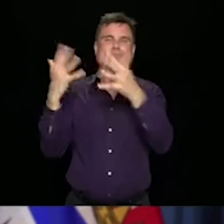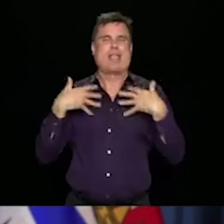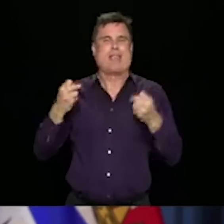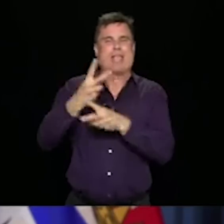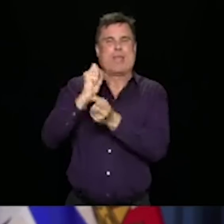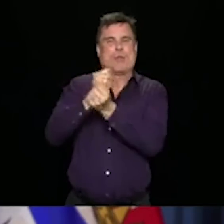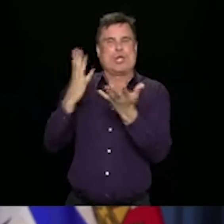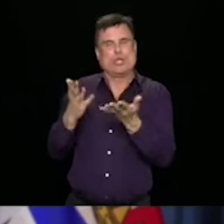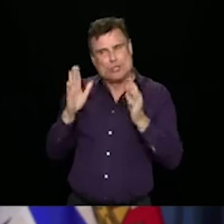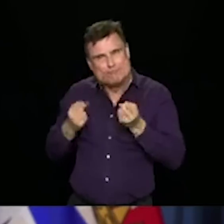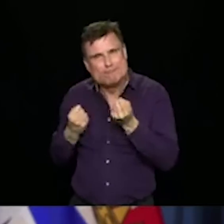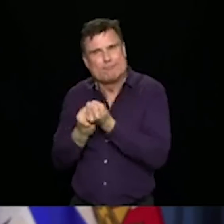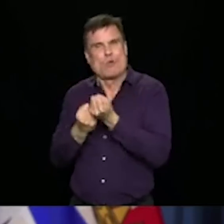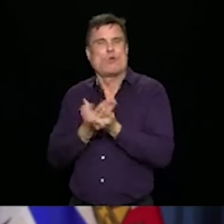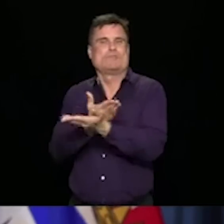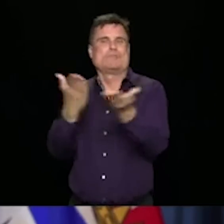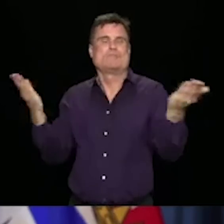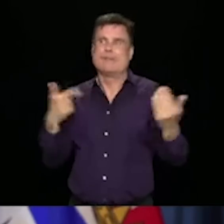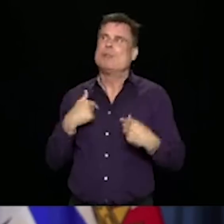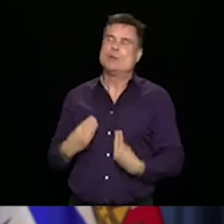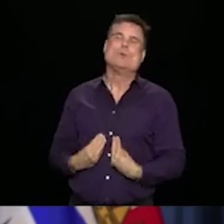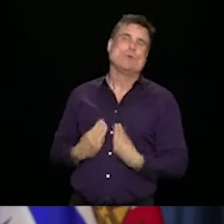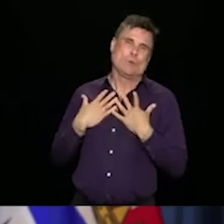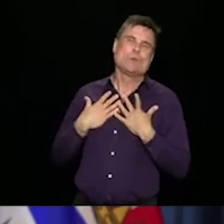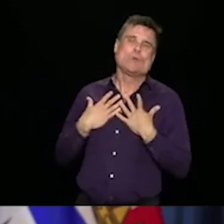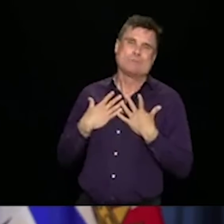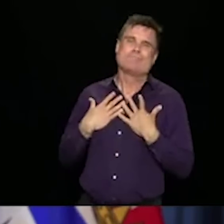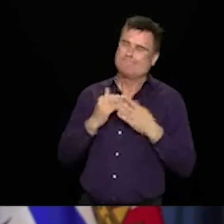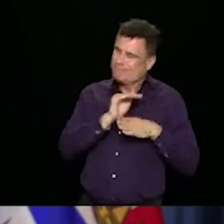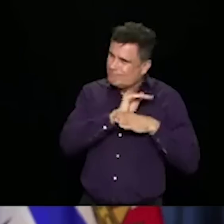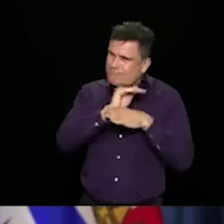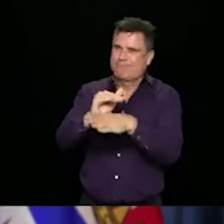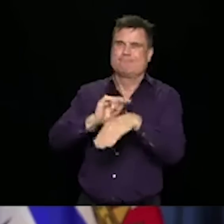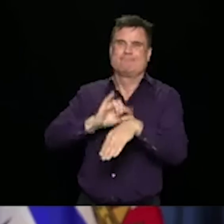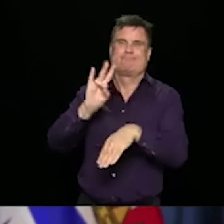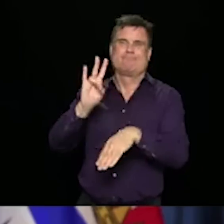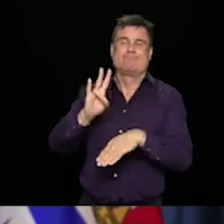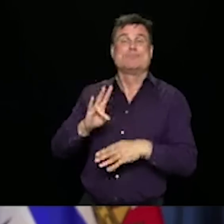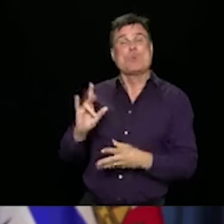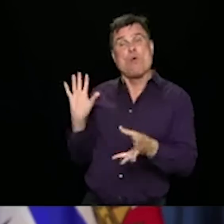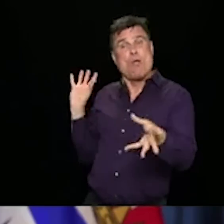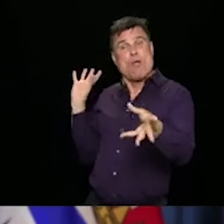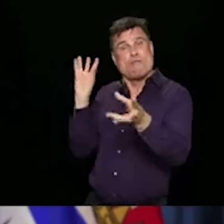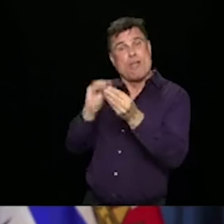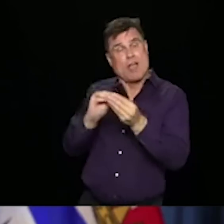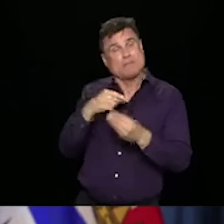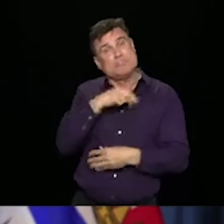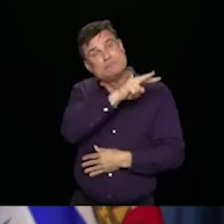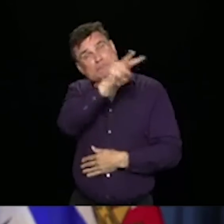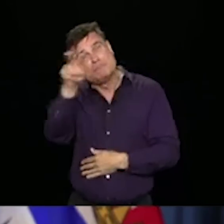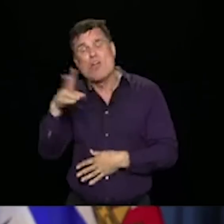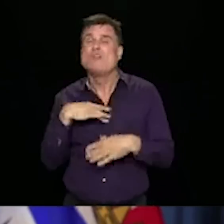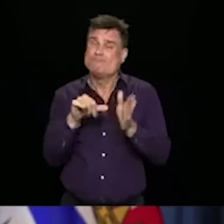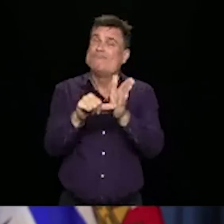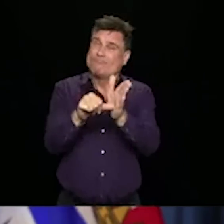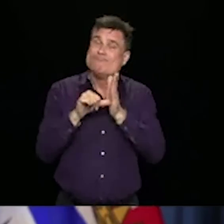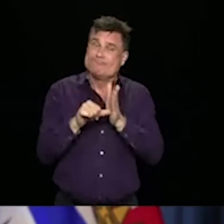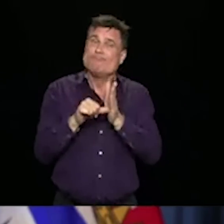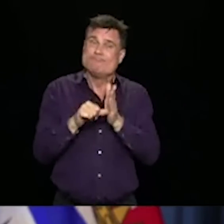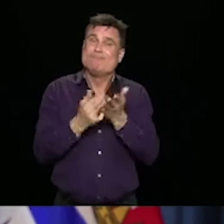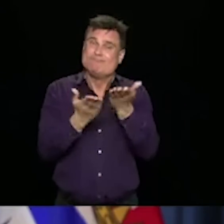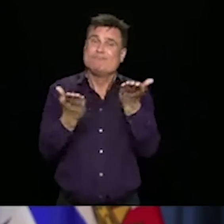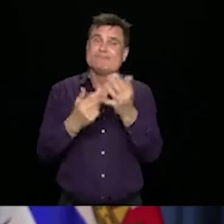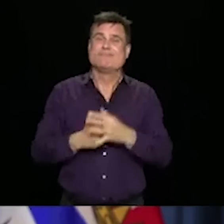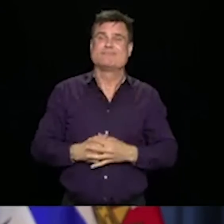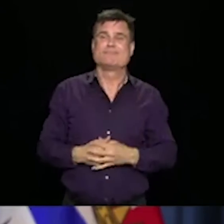I am impressed in the overall. There's always focus on what happens when things don't